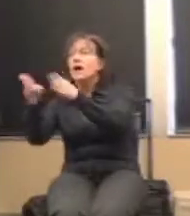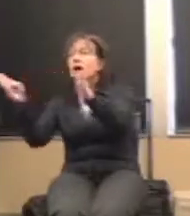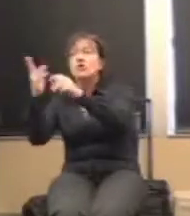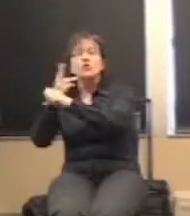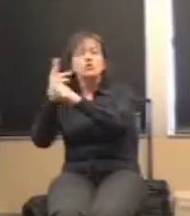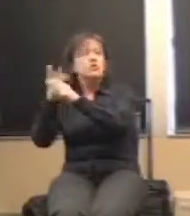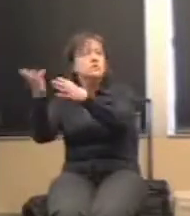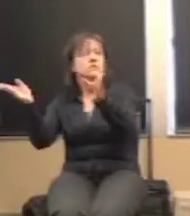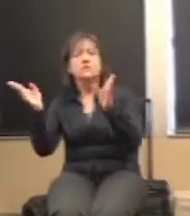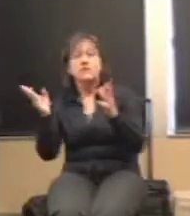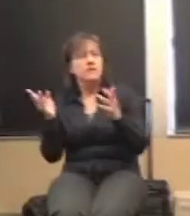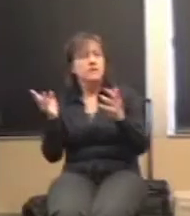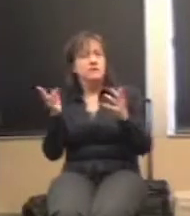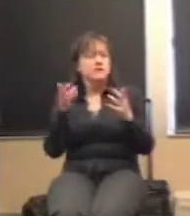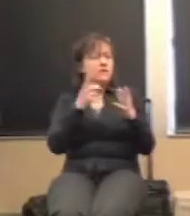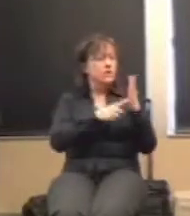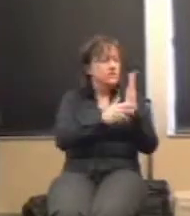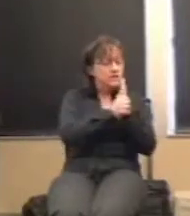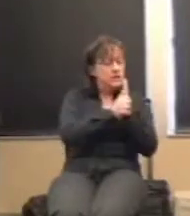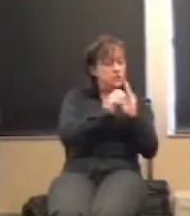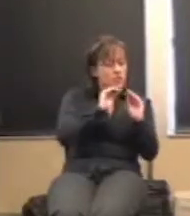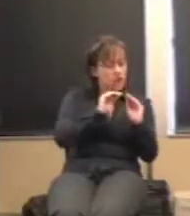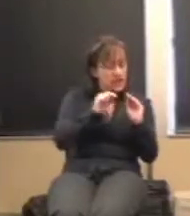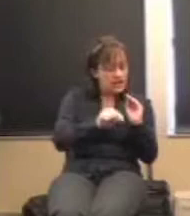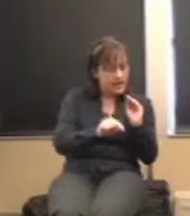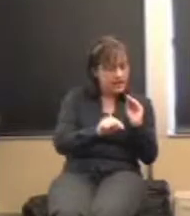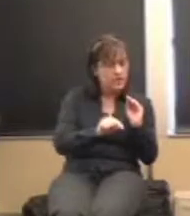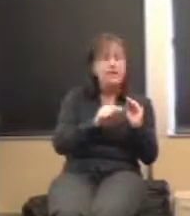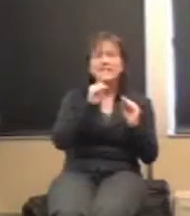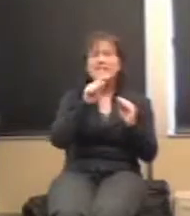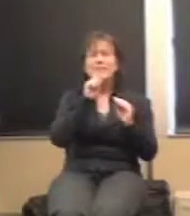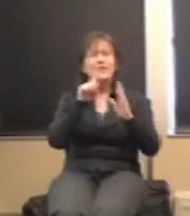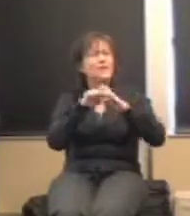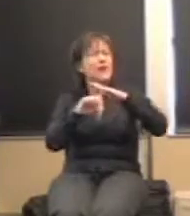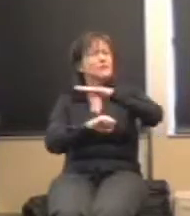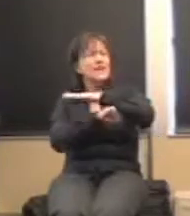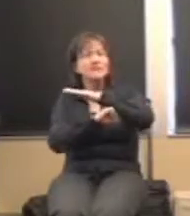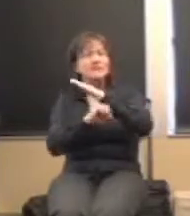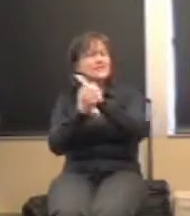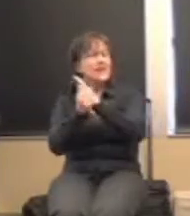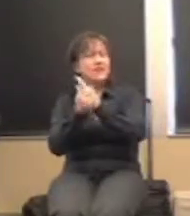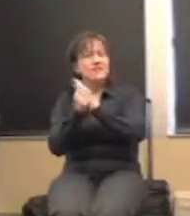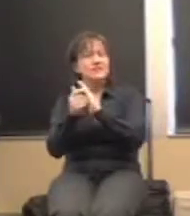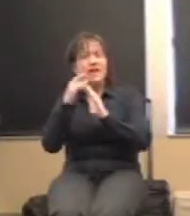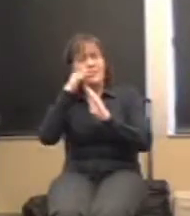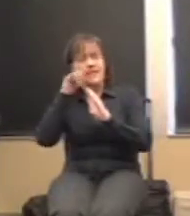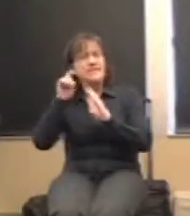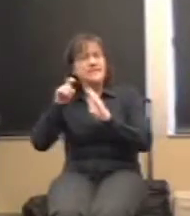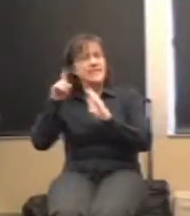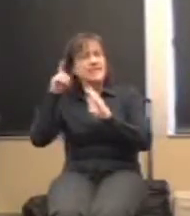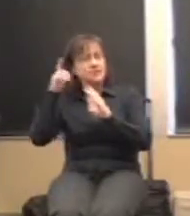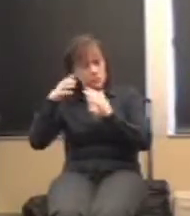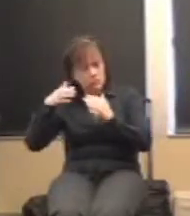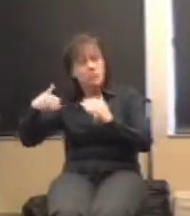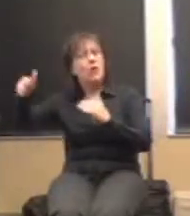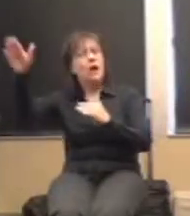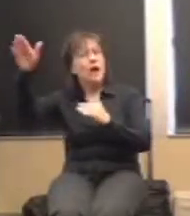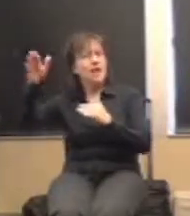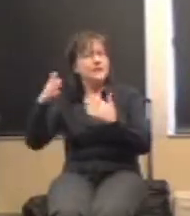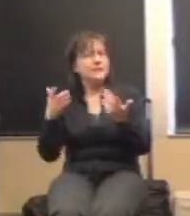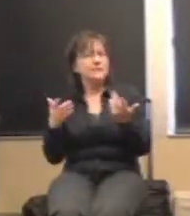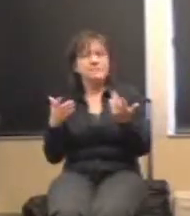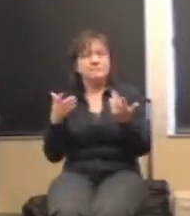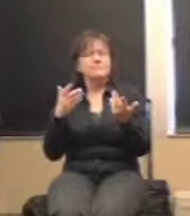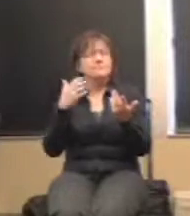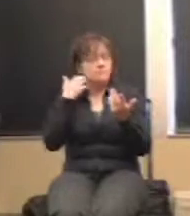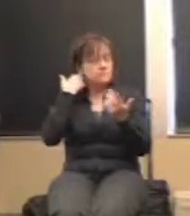were being taught here weren't necessarily the foundation skills that our kiddos need. And that's where the whole concept